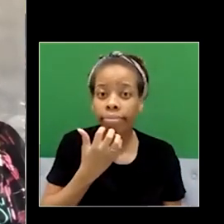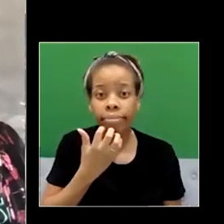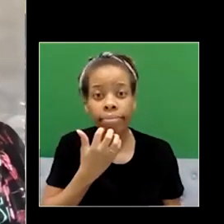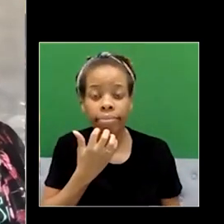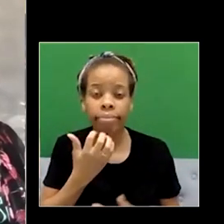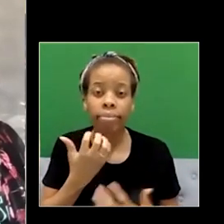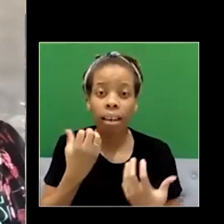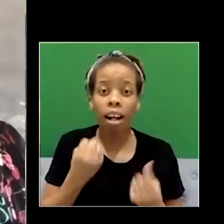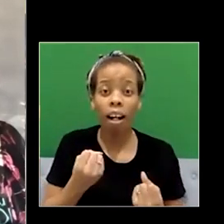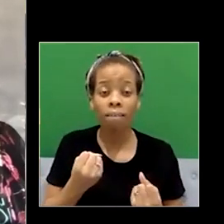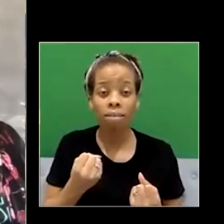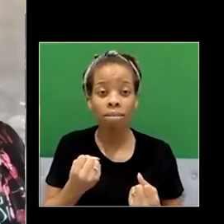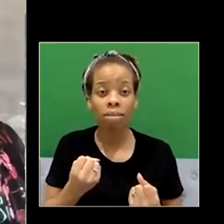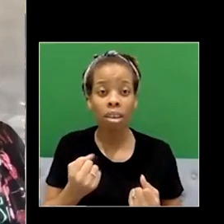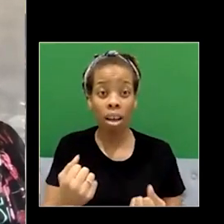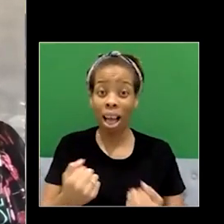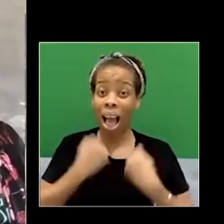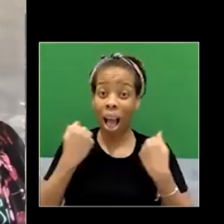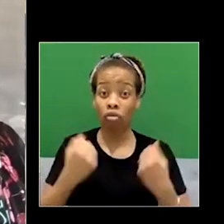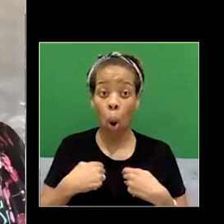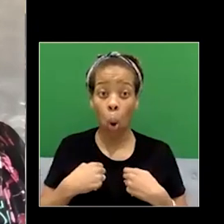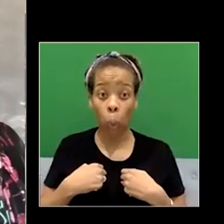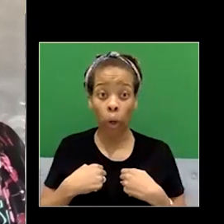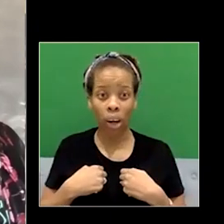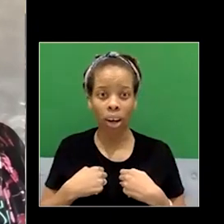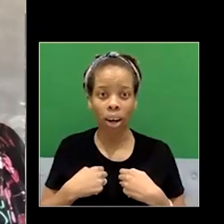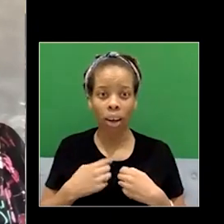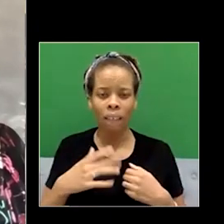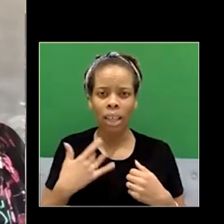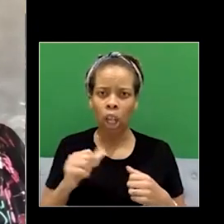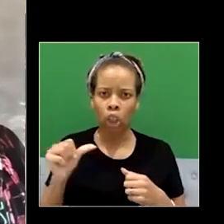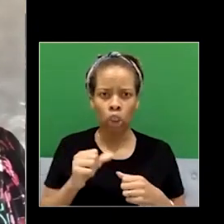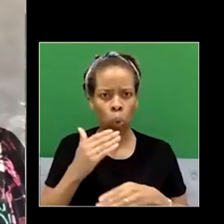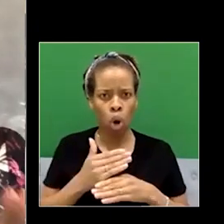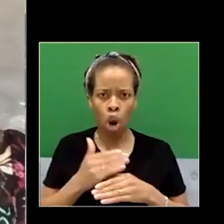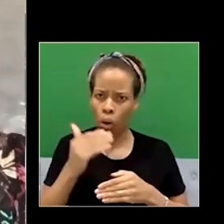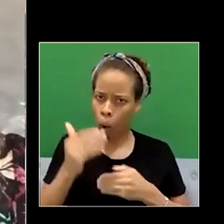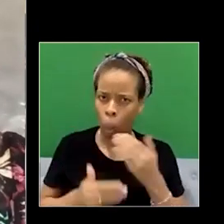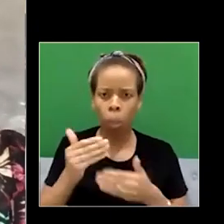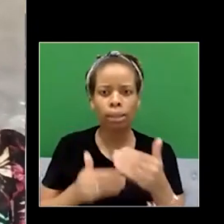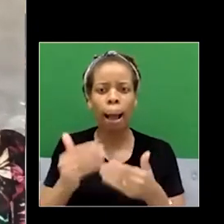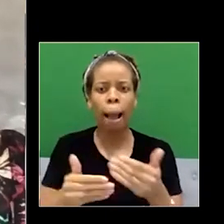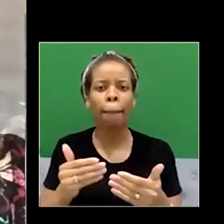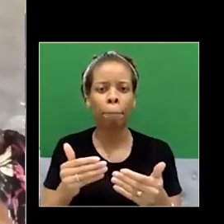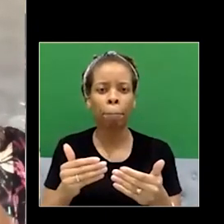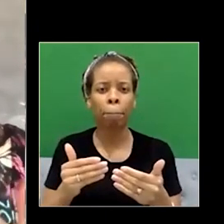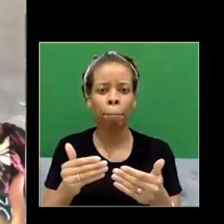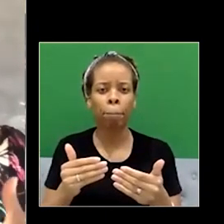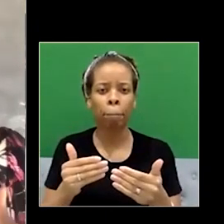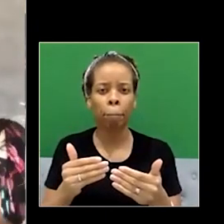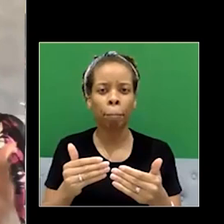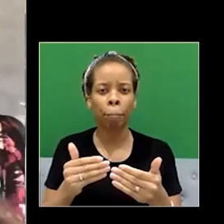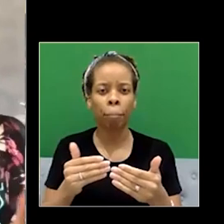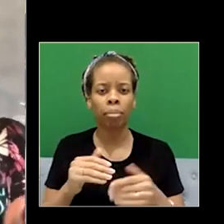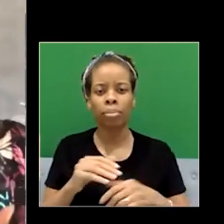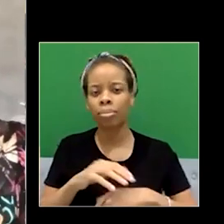long way to go, and I hope I never really get there. I thought that was so beautiful and profound, Lynette, as you talked